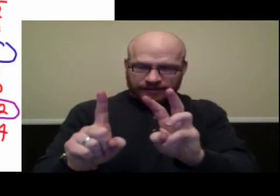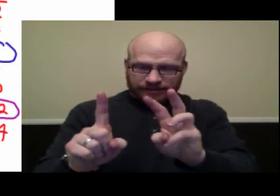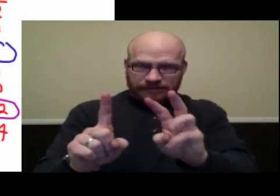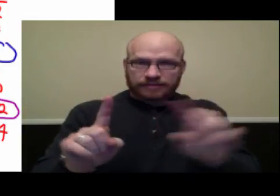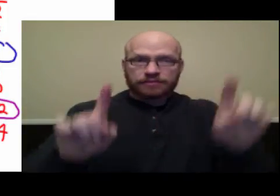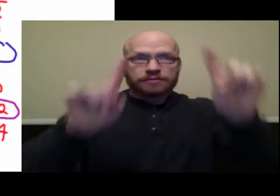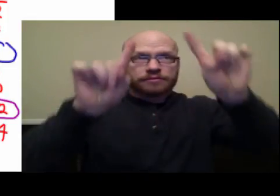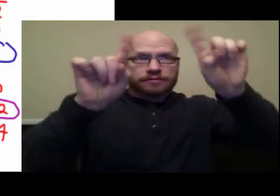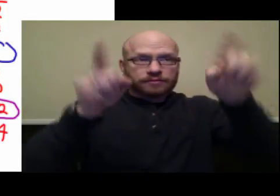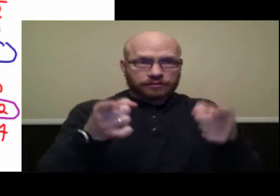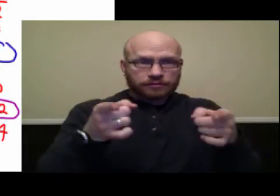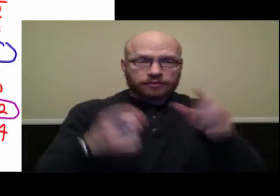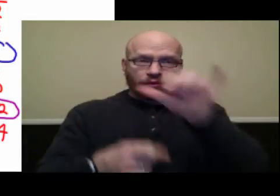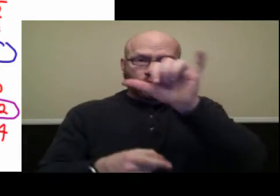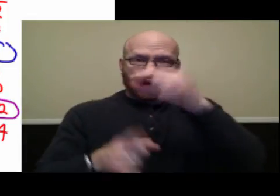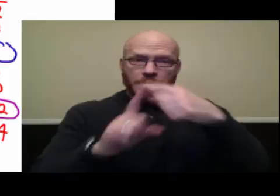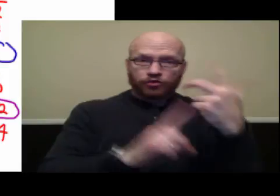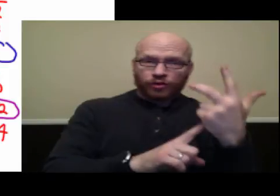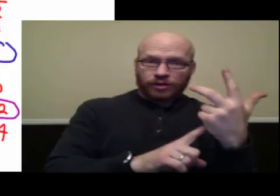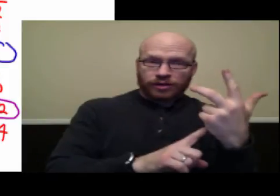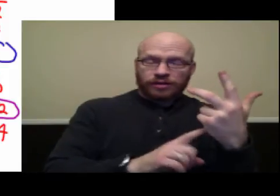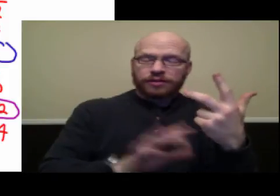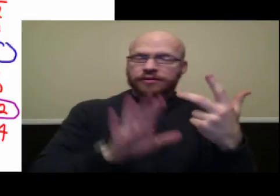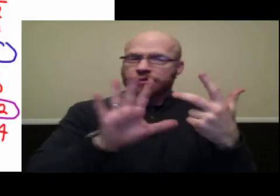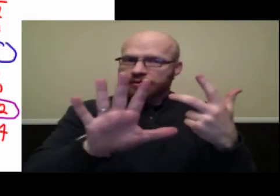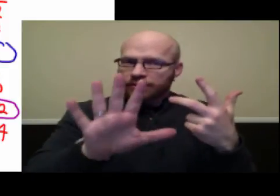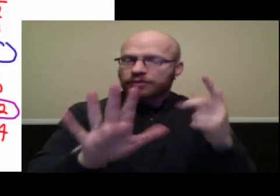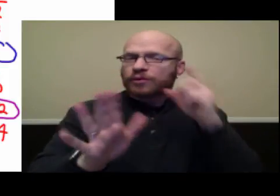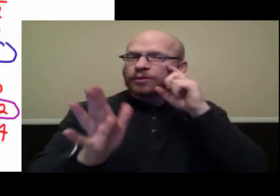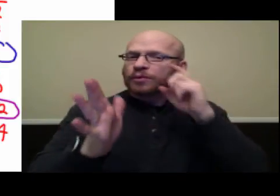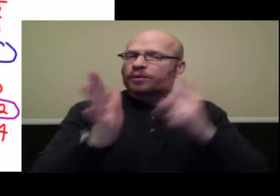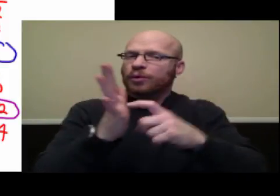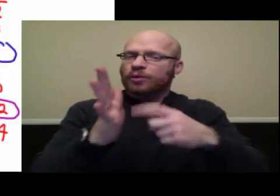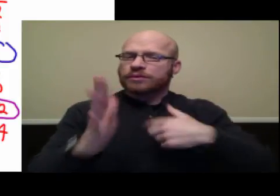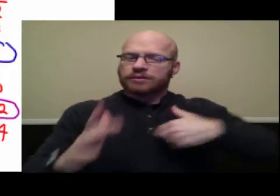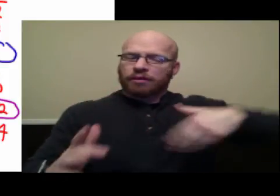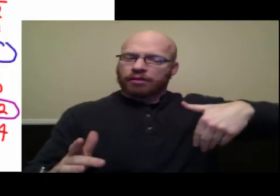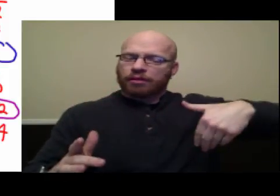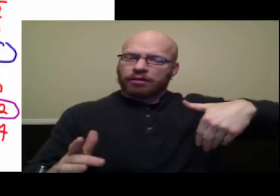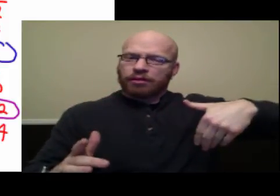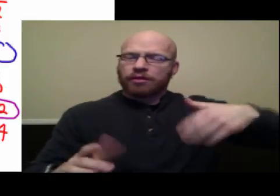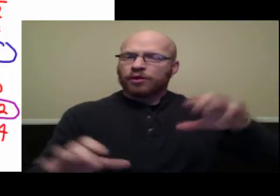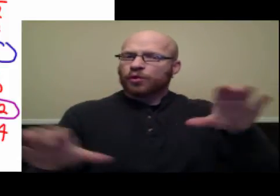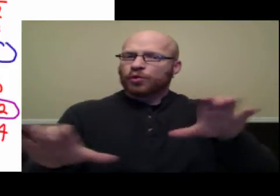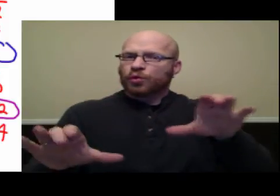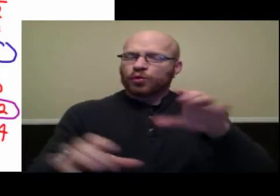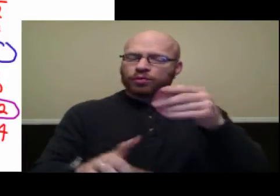Now I want call attention to the fact that in the middle here we have 6 over 1 times 5 sixth.